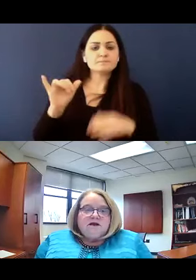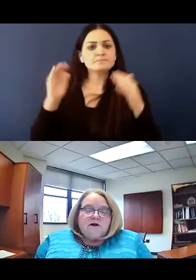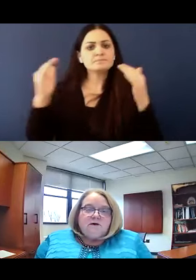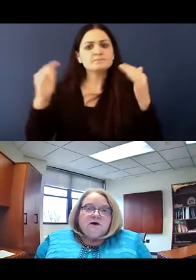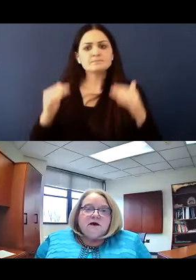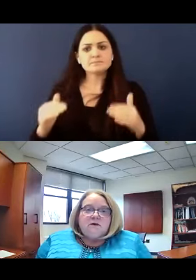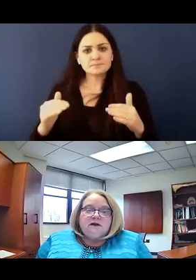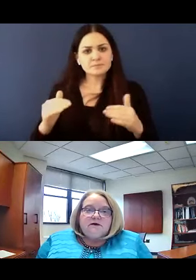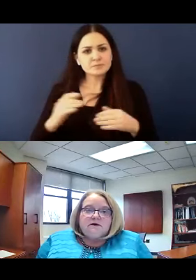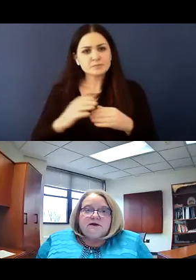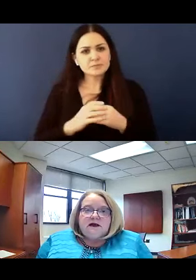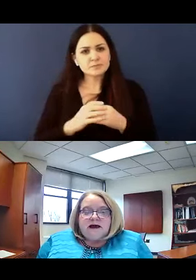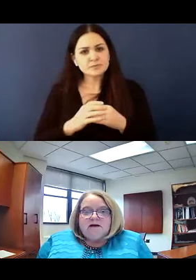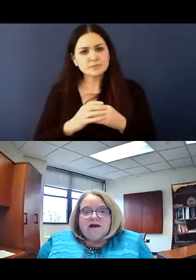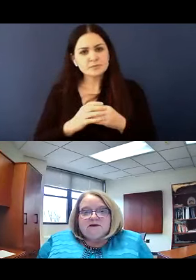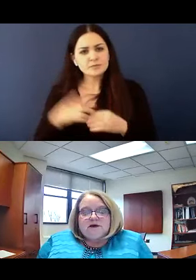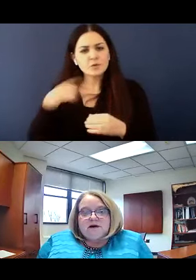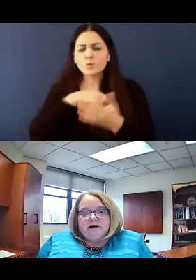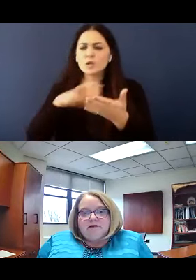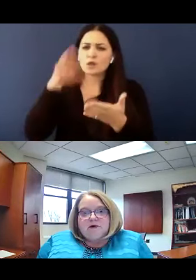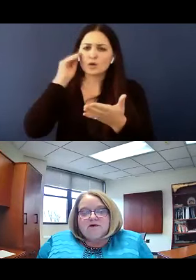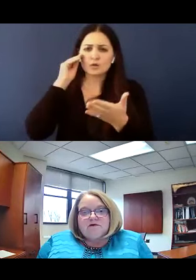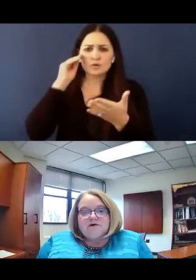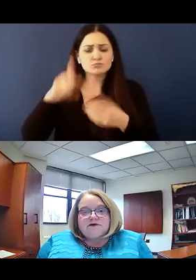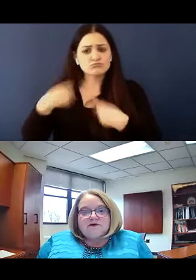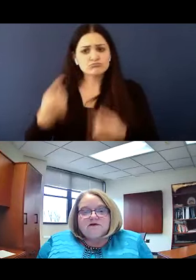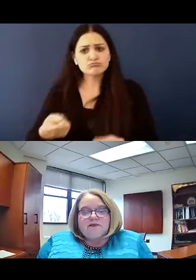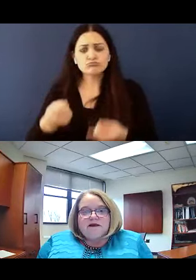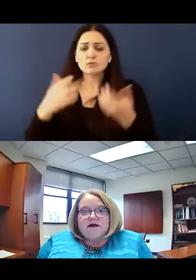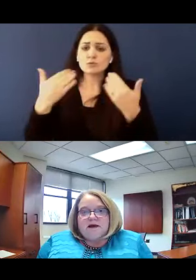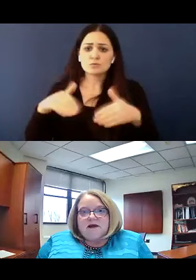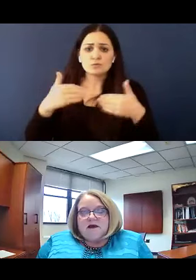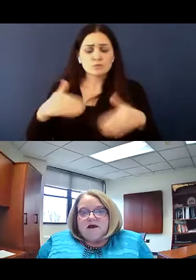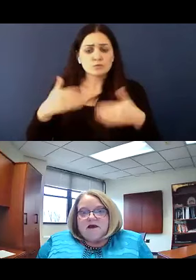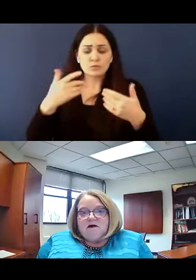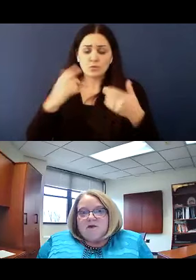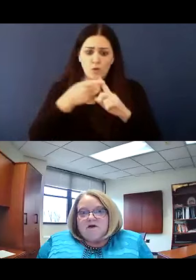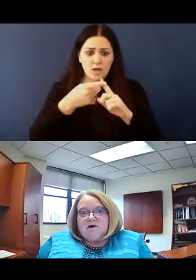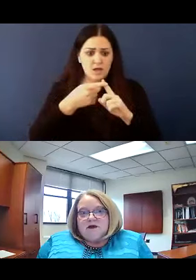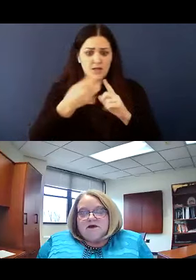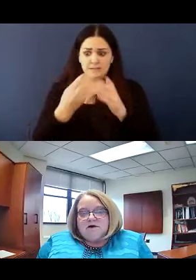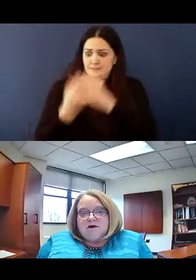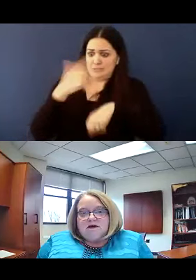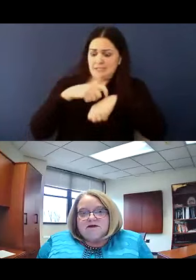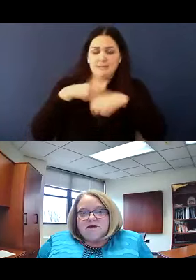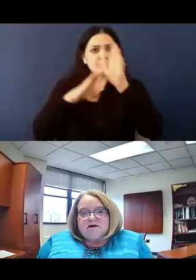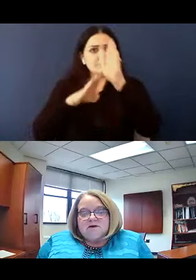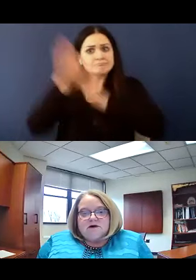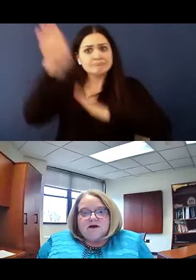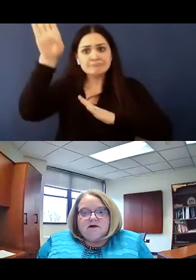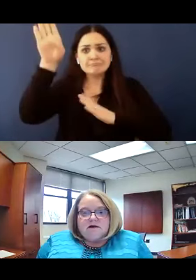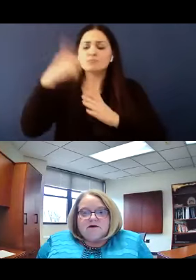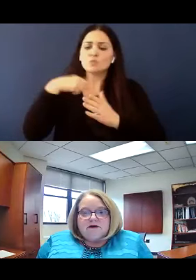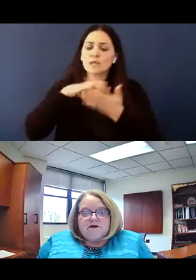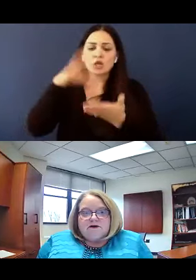So we learned a lot as we went through the first surge of the pandemic, and opening the RICU, as